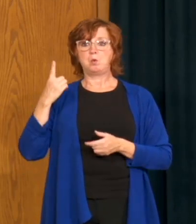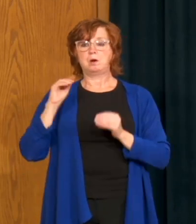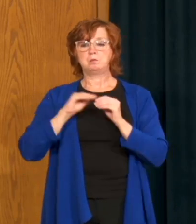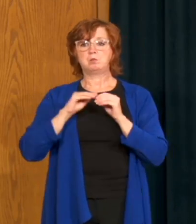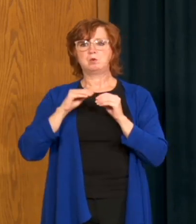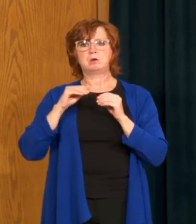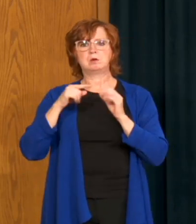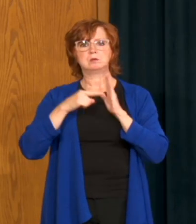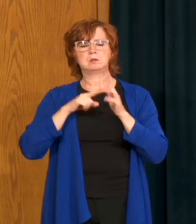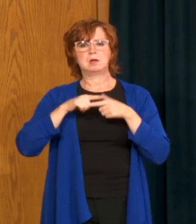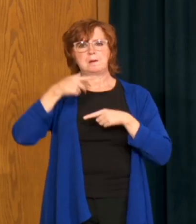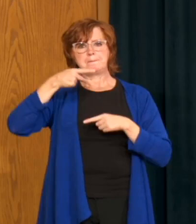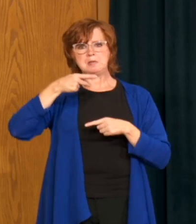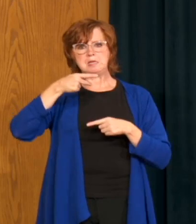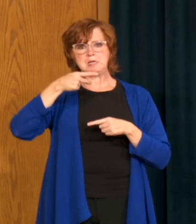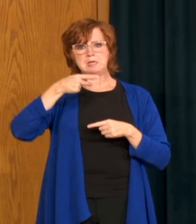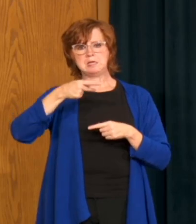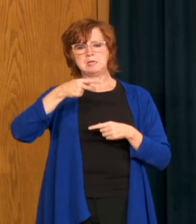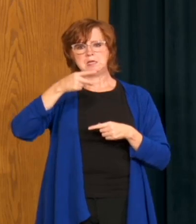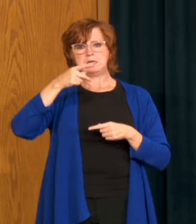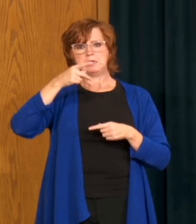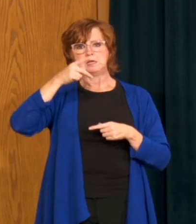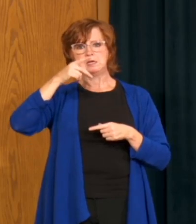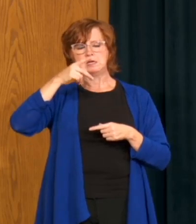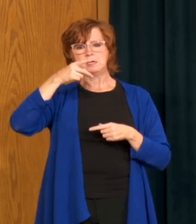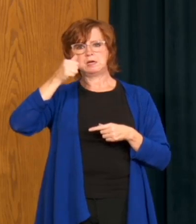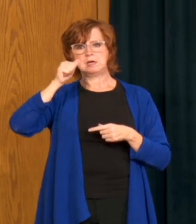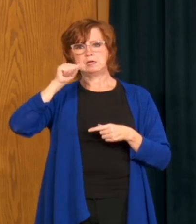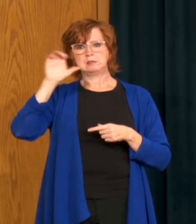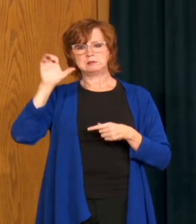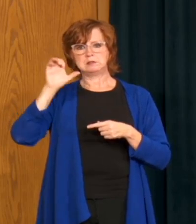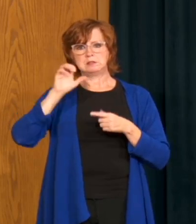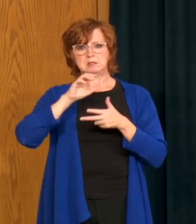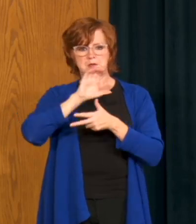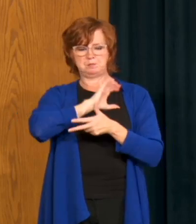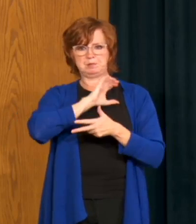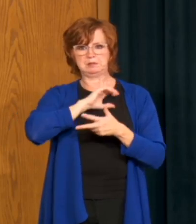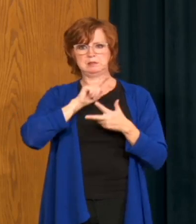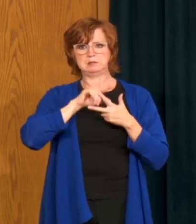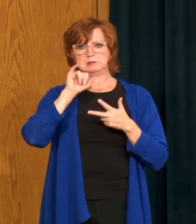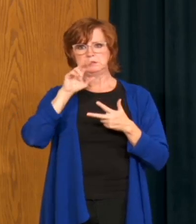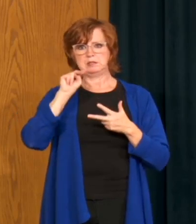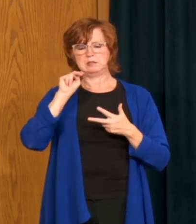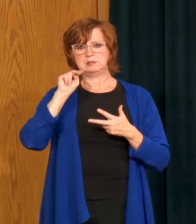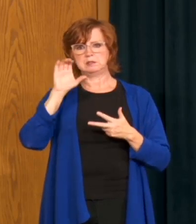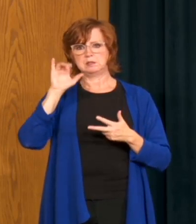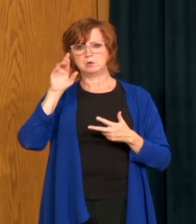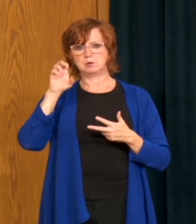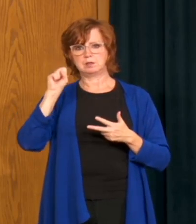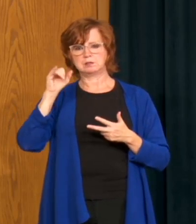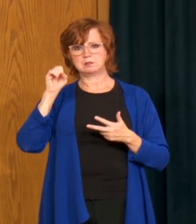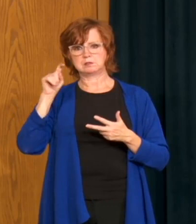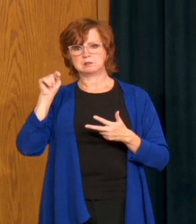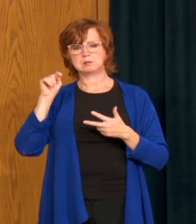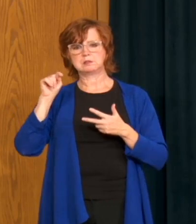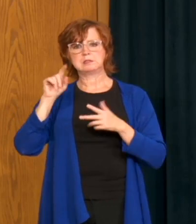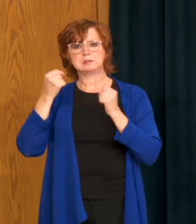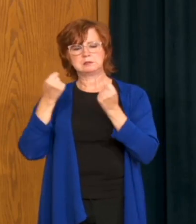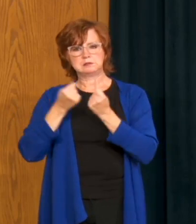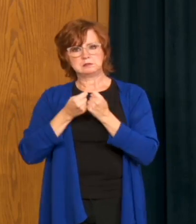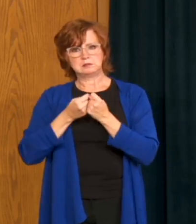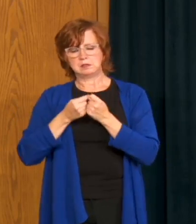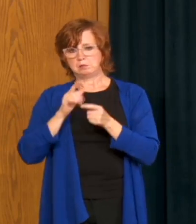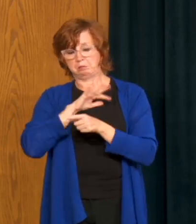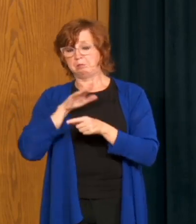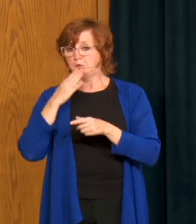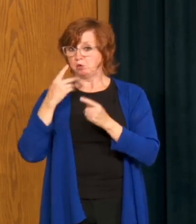PAC teams, our police and crisis response teams that work very closely with families and individuals that are undergoing mental